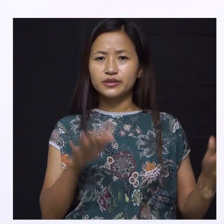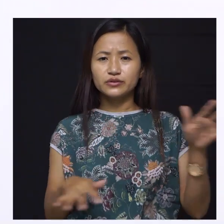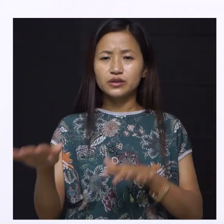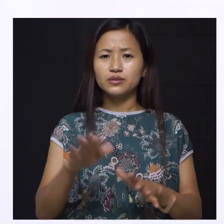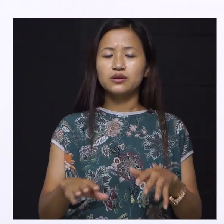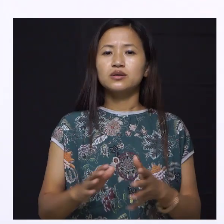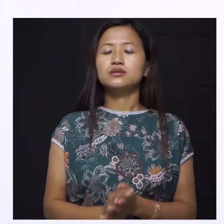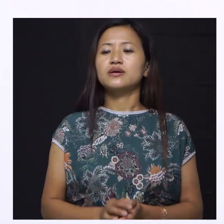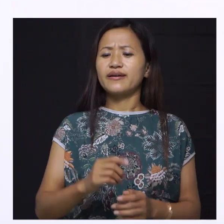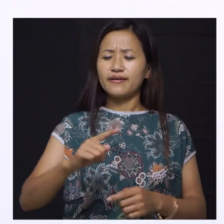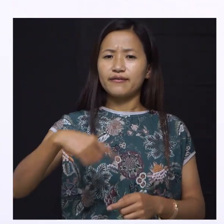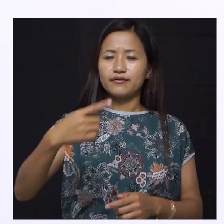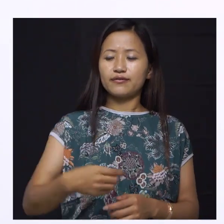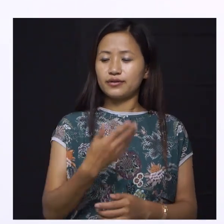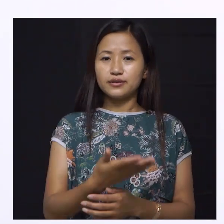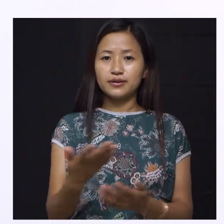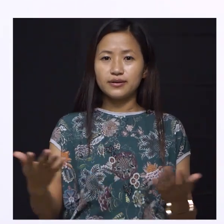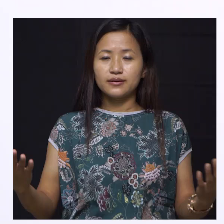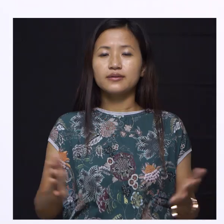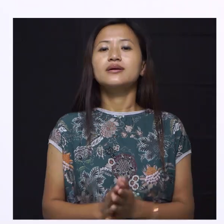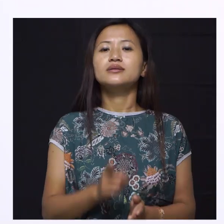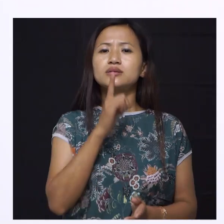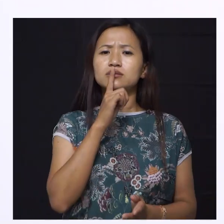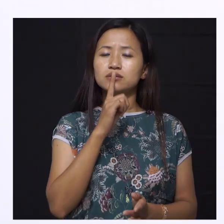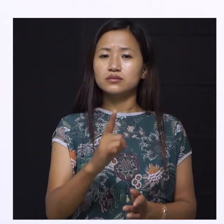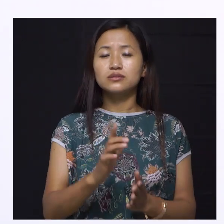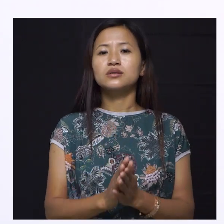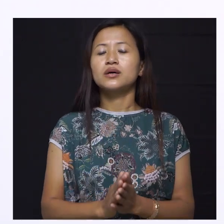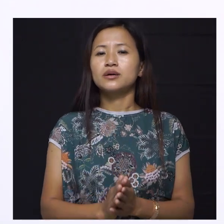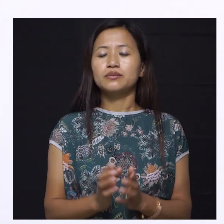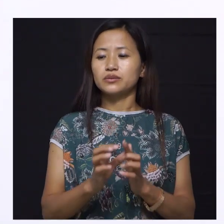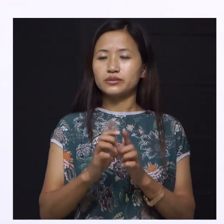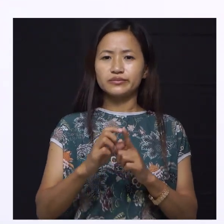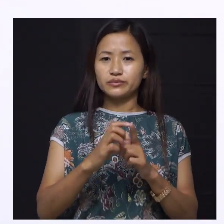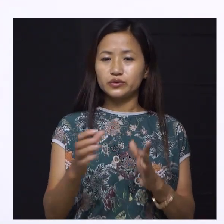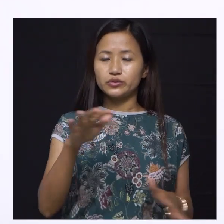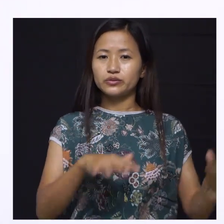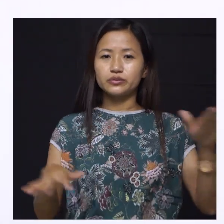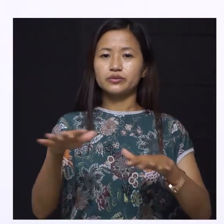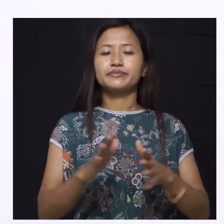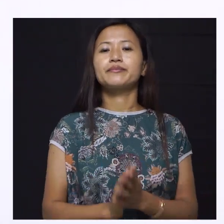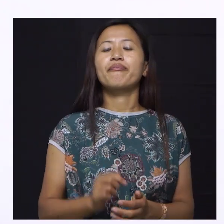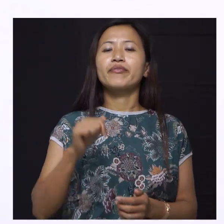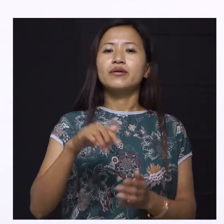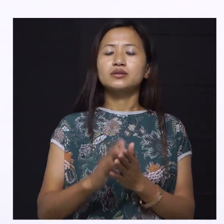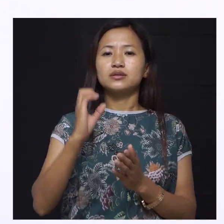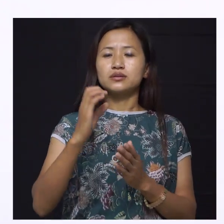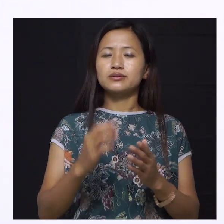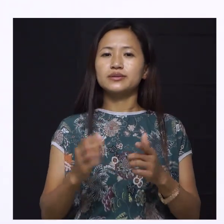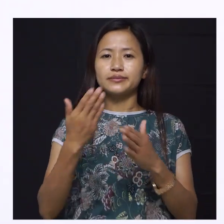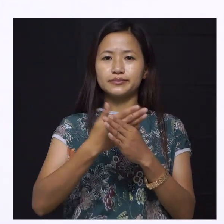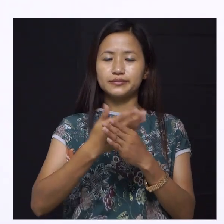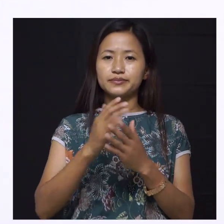so realistic that he was awarded for this particular drama, okay? I'm going to explain the characters a little